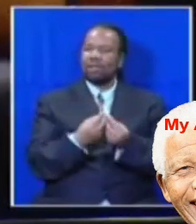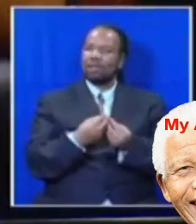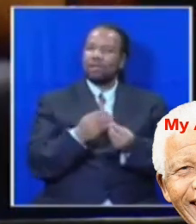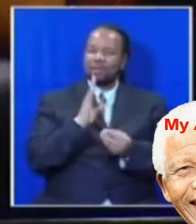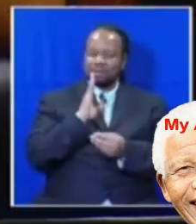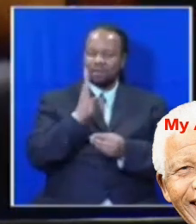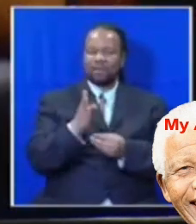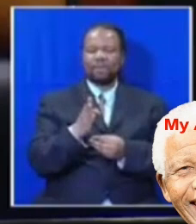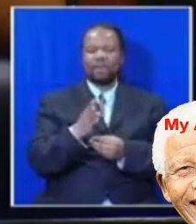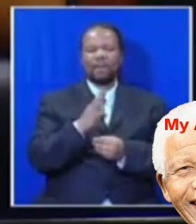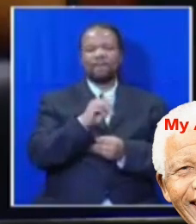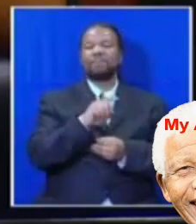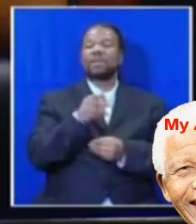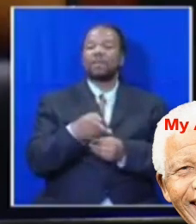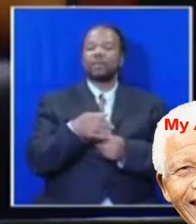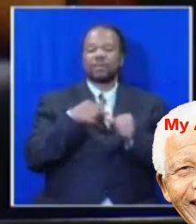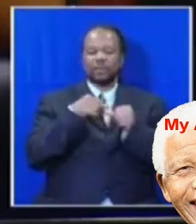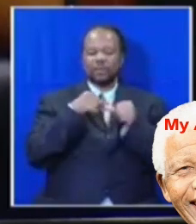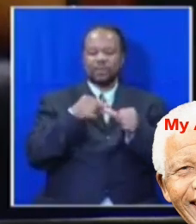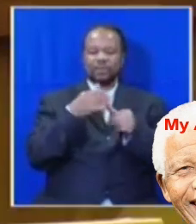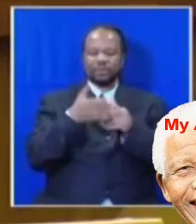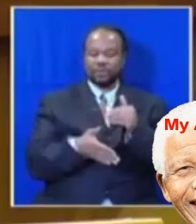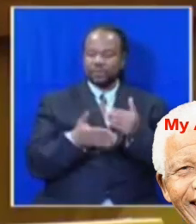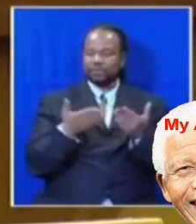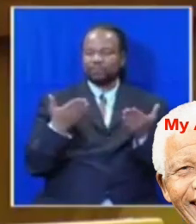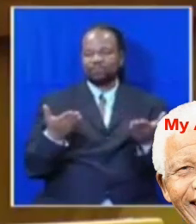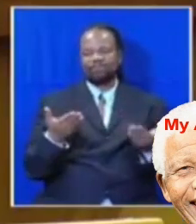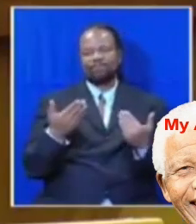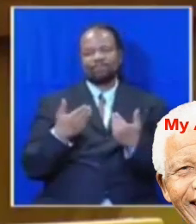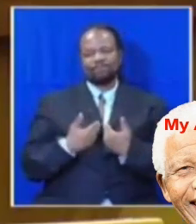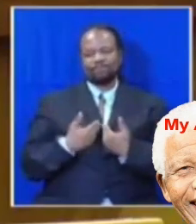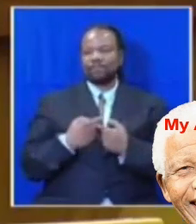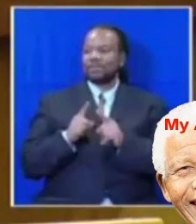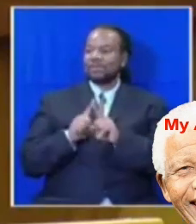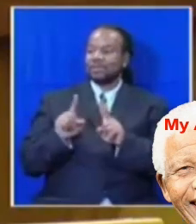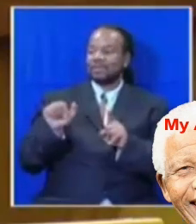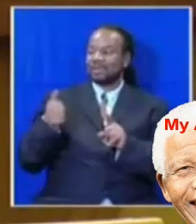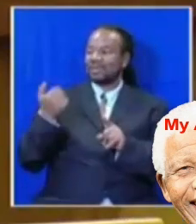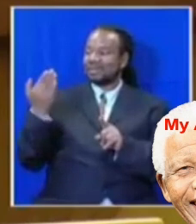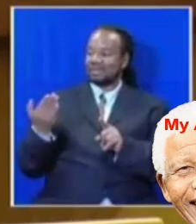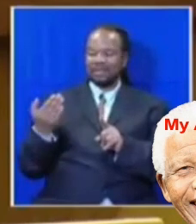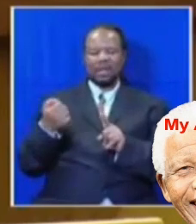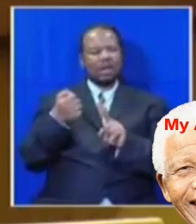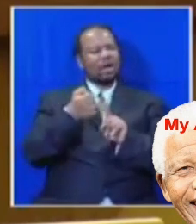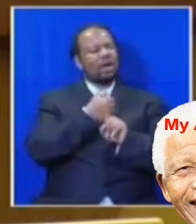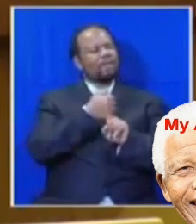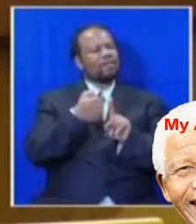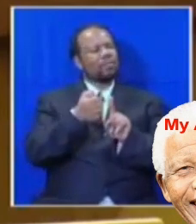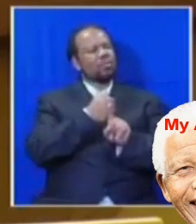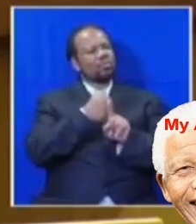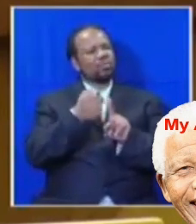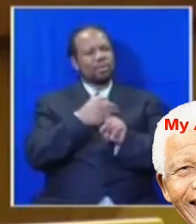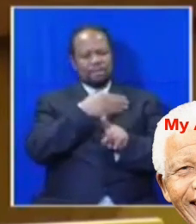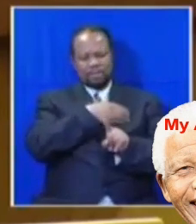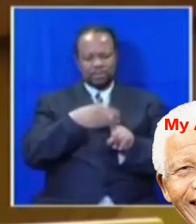Honourable Mthembu, will you conclude, please? Despite and notwithstanding the abuse of our president through motions and other antics in